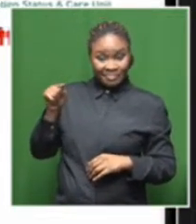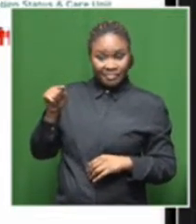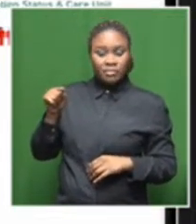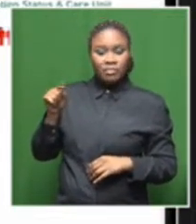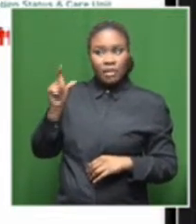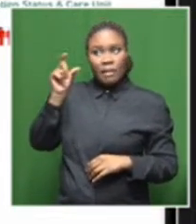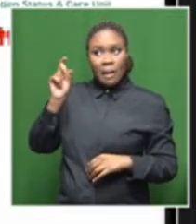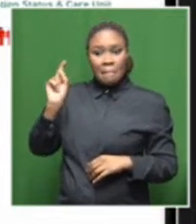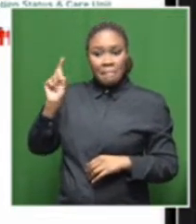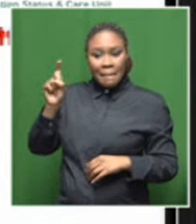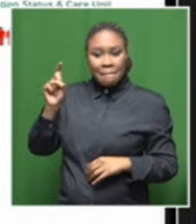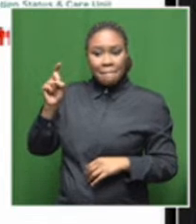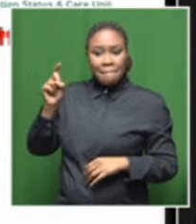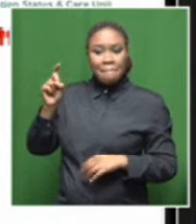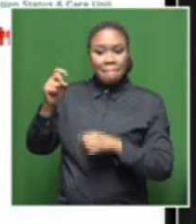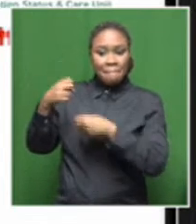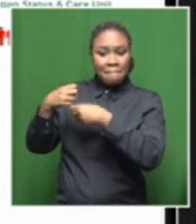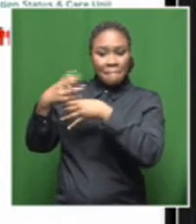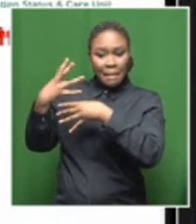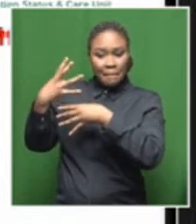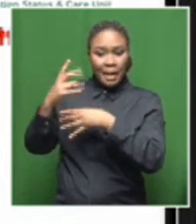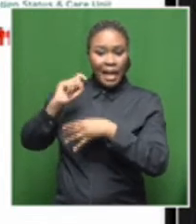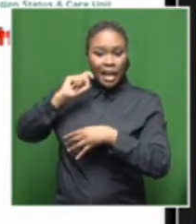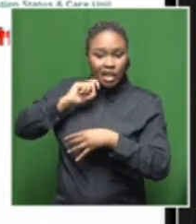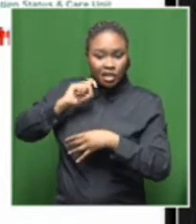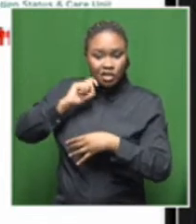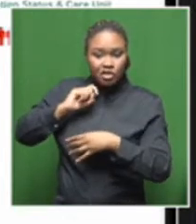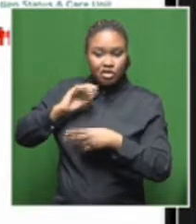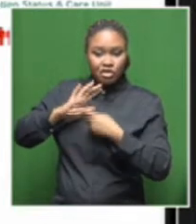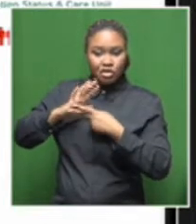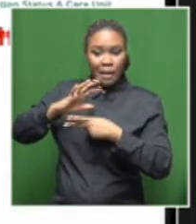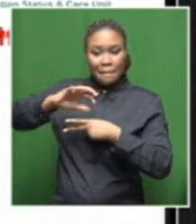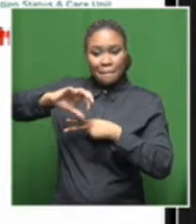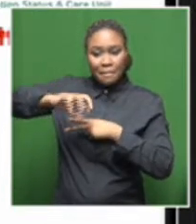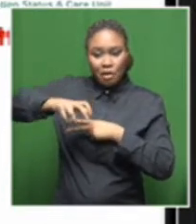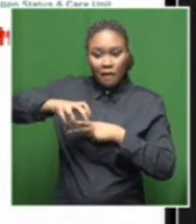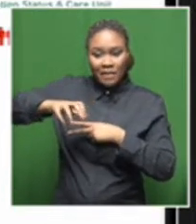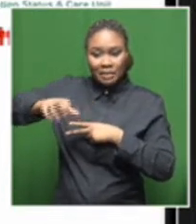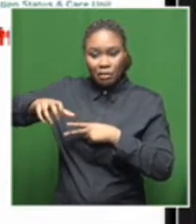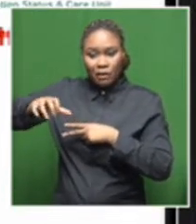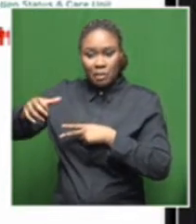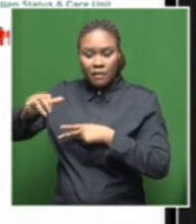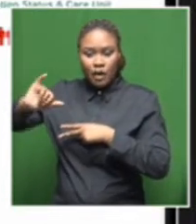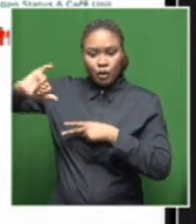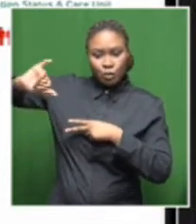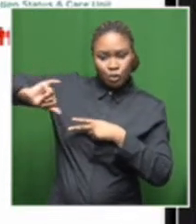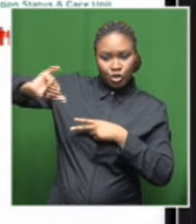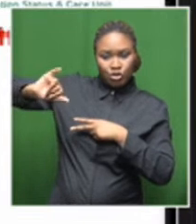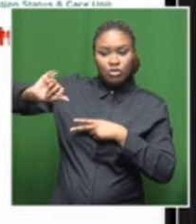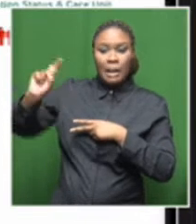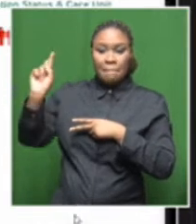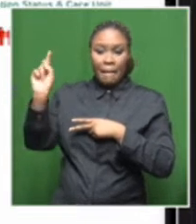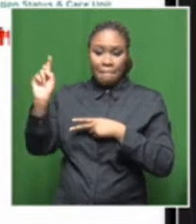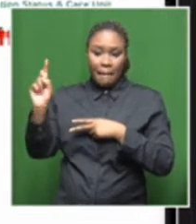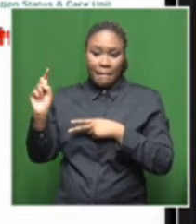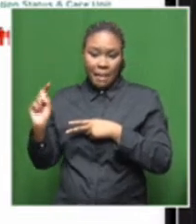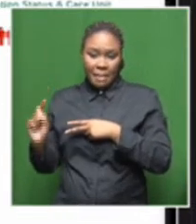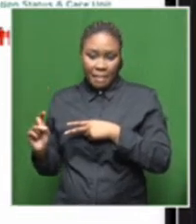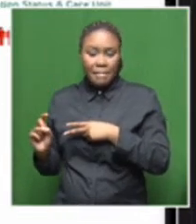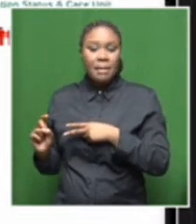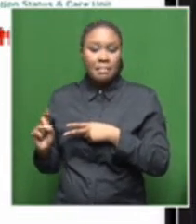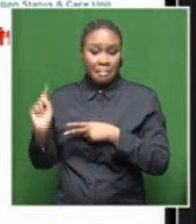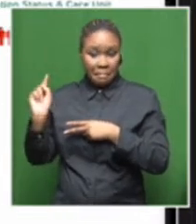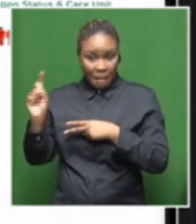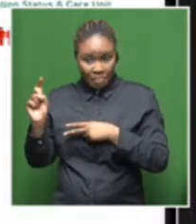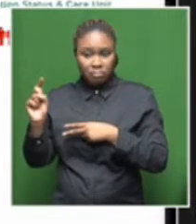by province or by age group and look at different analyses. And it will give you a very quick picture like this picture on the right-hand side.